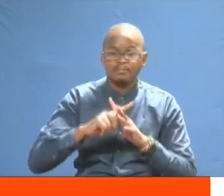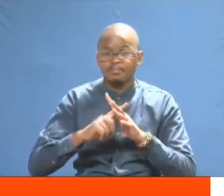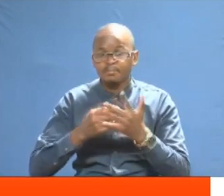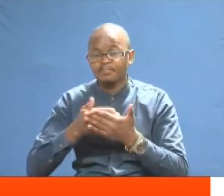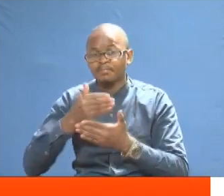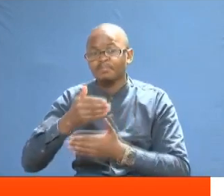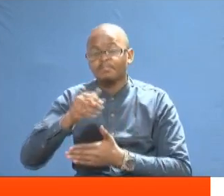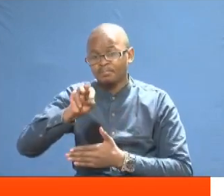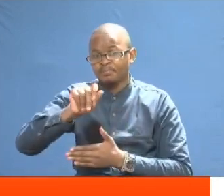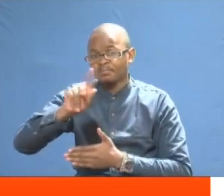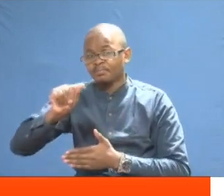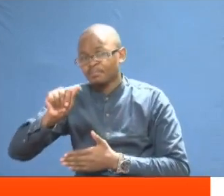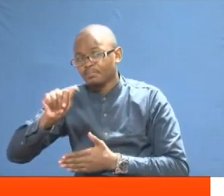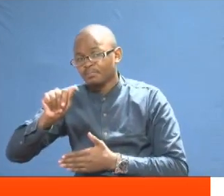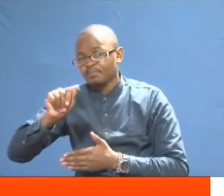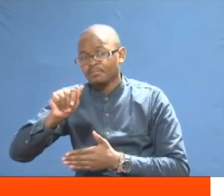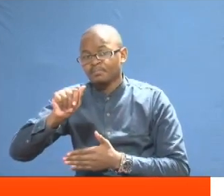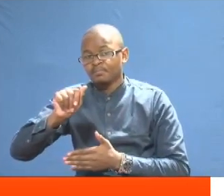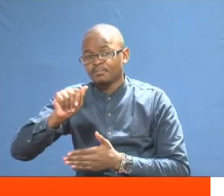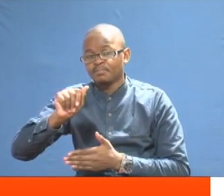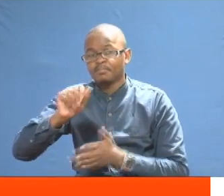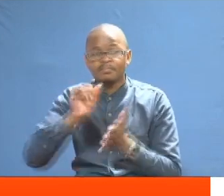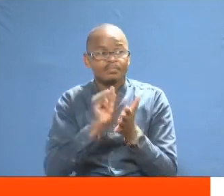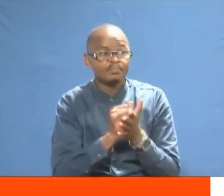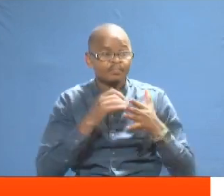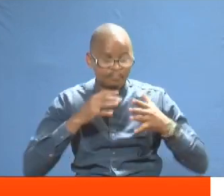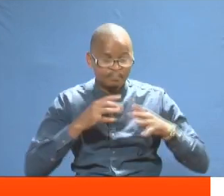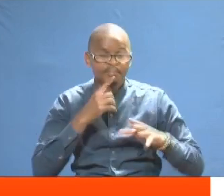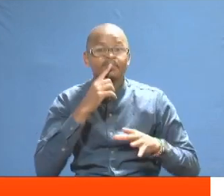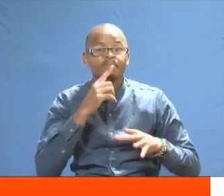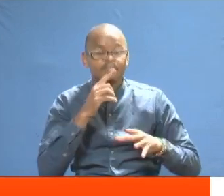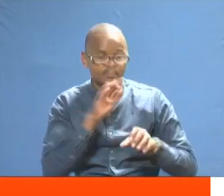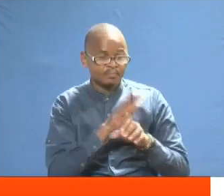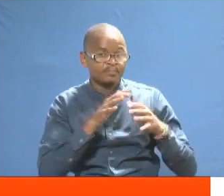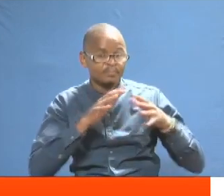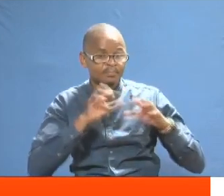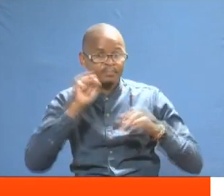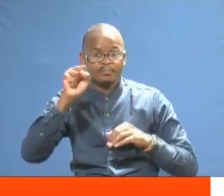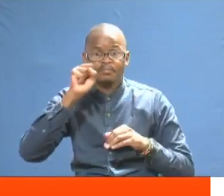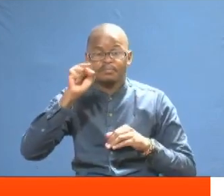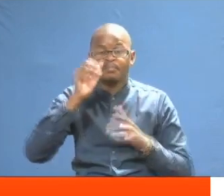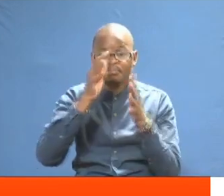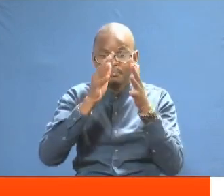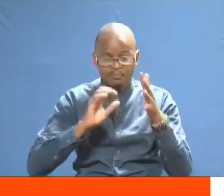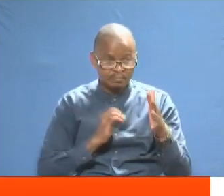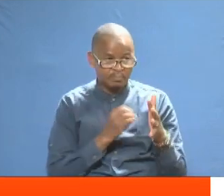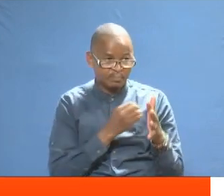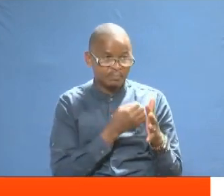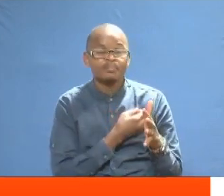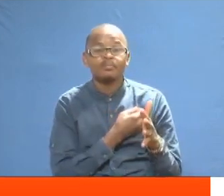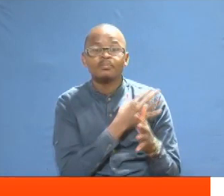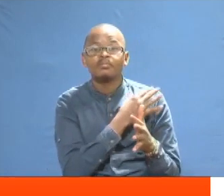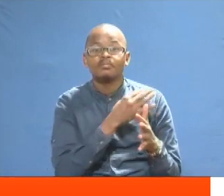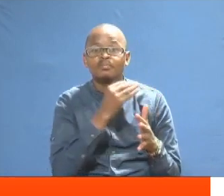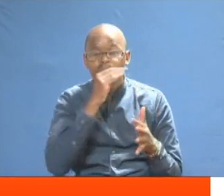selling makaa or mboga, since so that people can say we are not talking politics. We are a politician, our trade is politician,